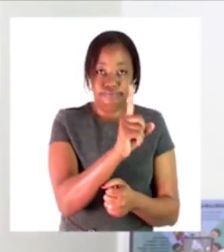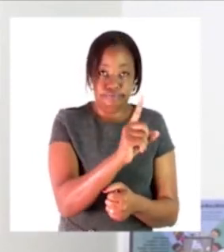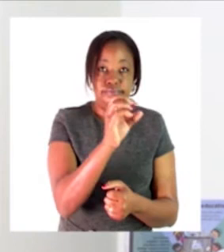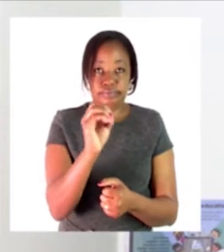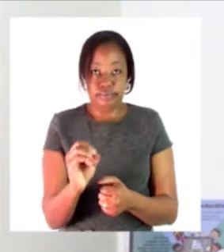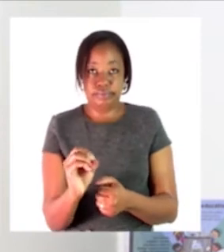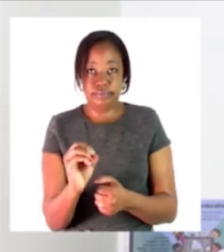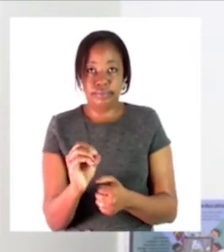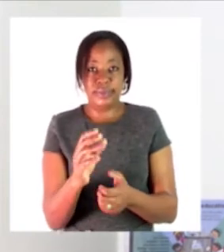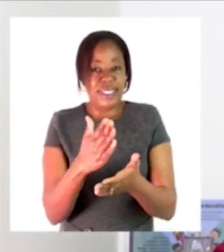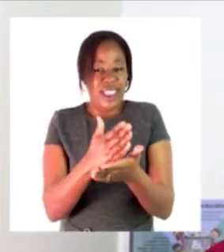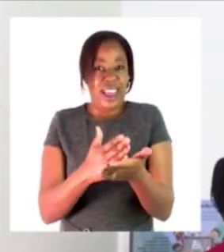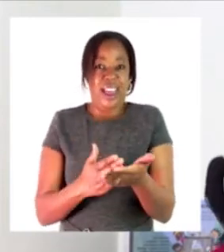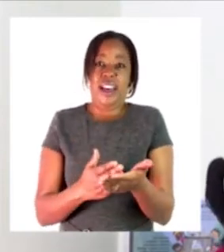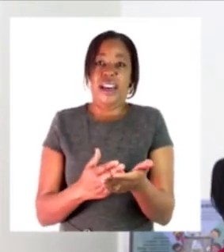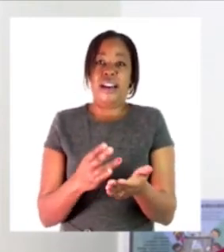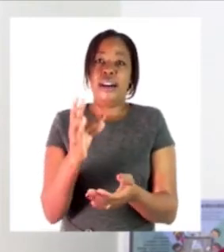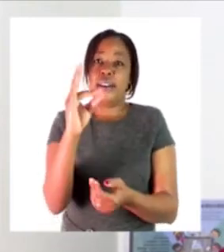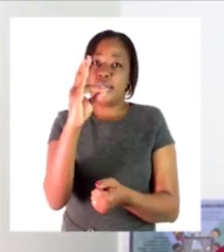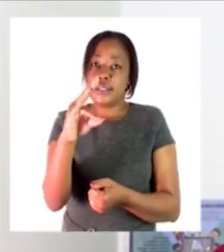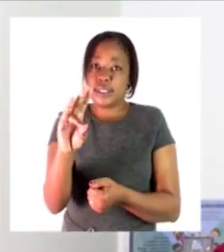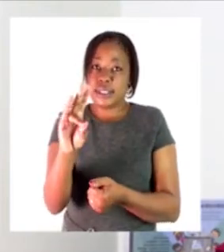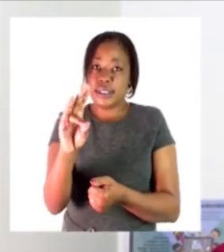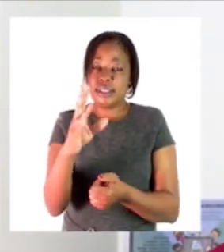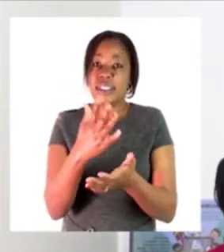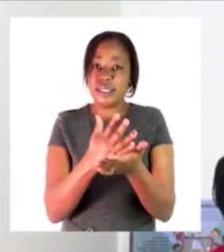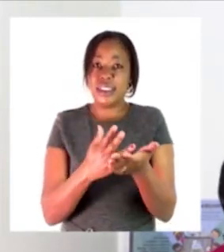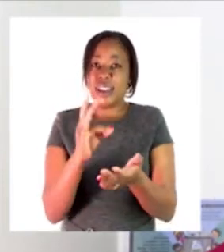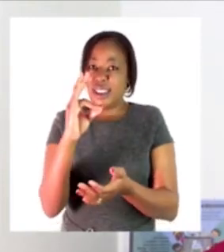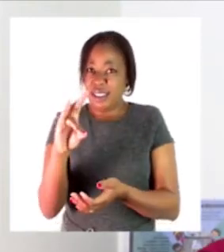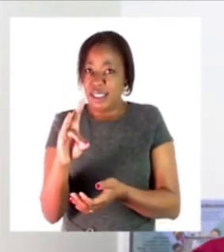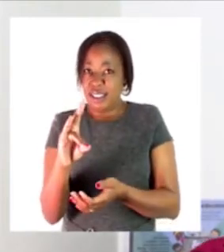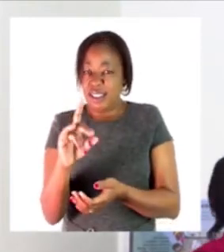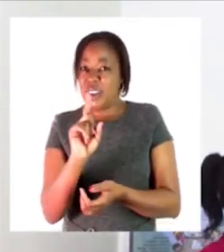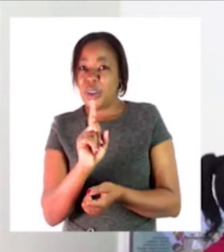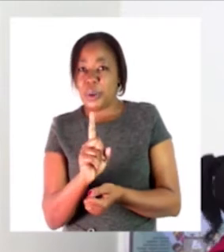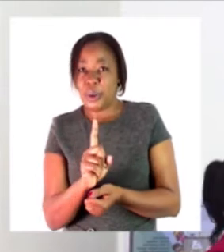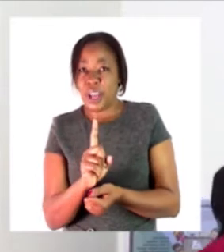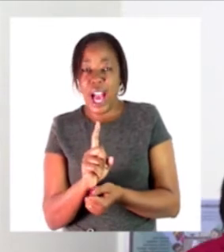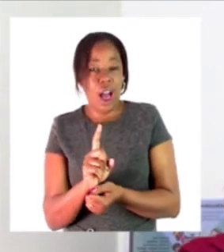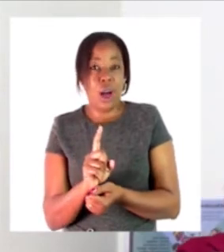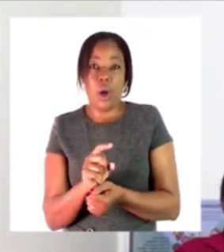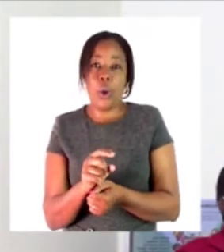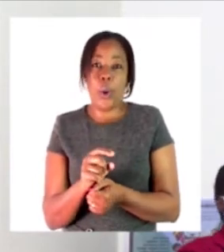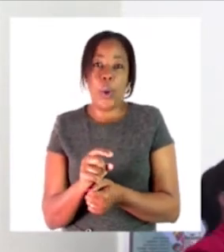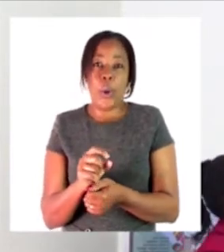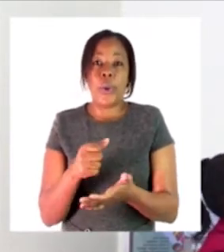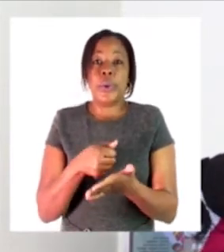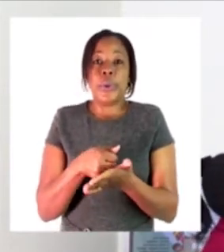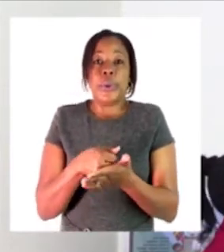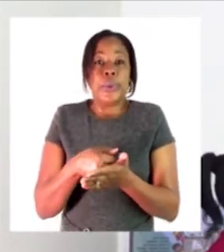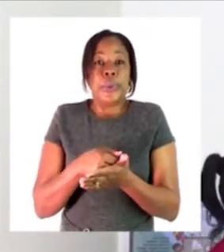half of a 7. So a 7 will give us a bit of a challenge. Remember how you can do